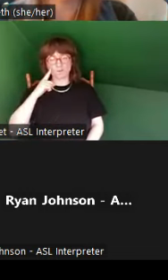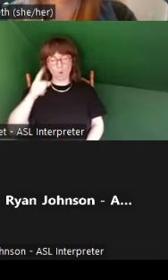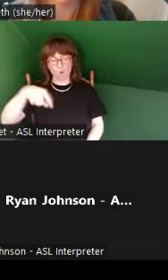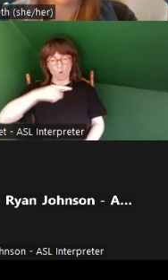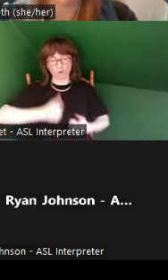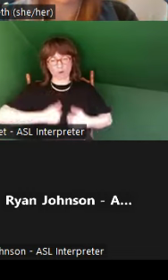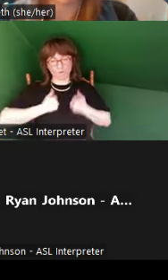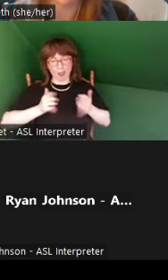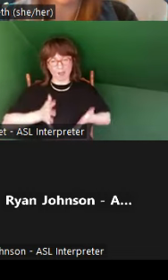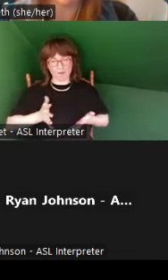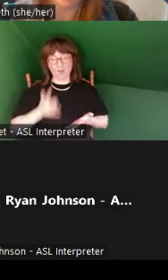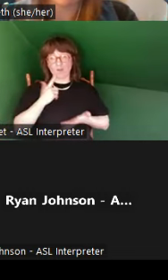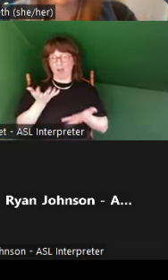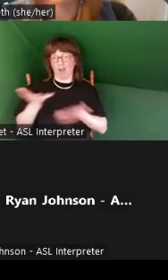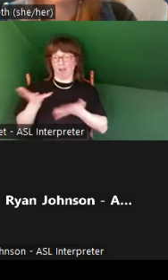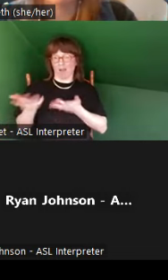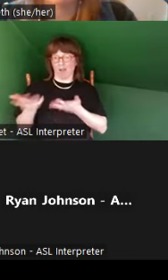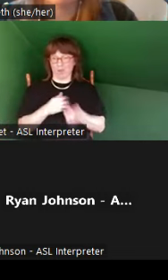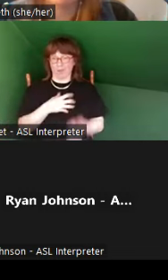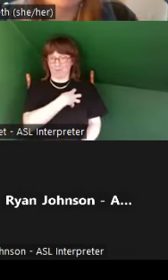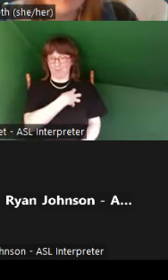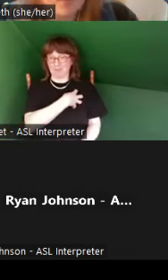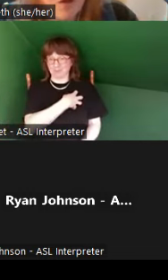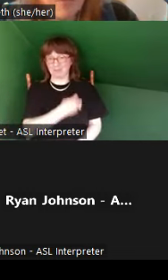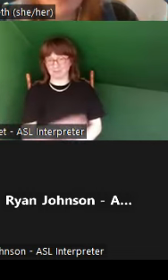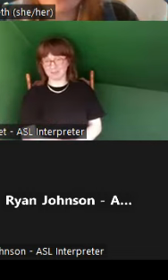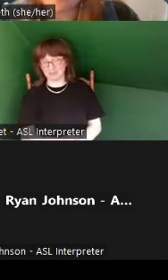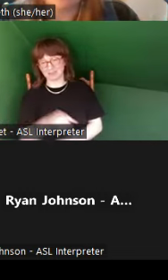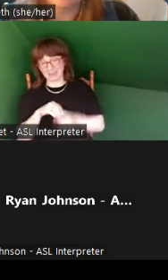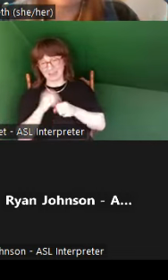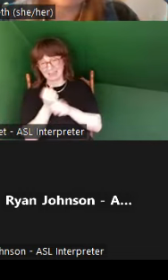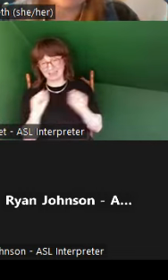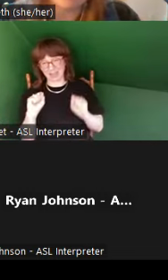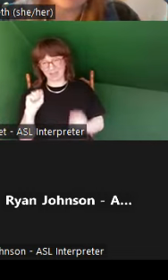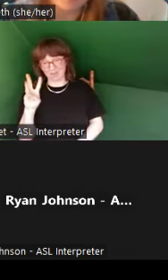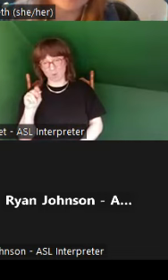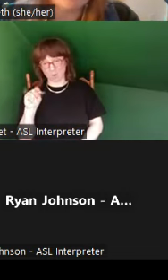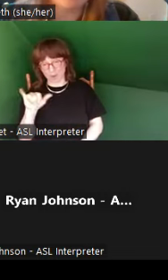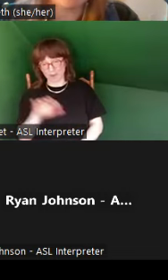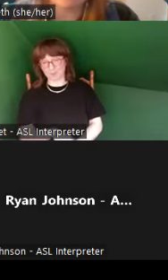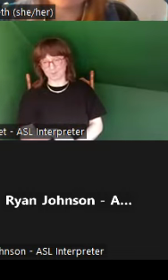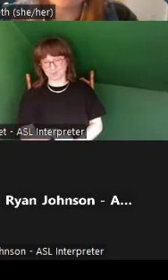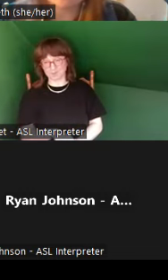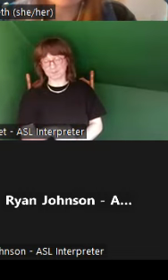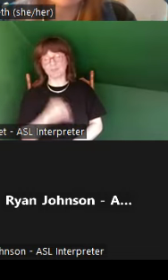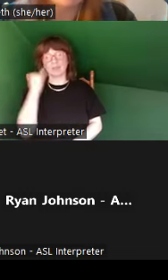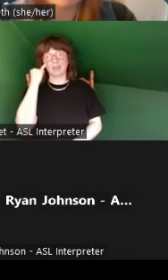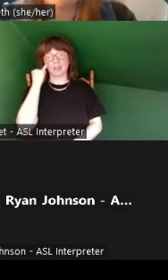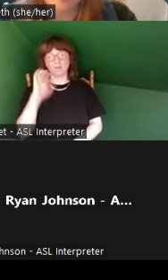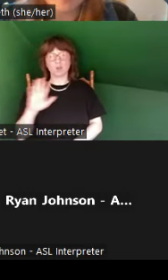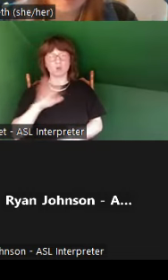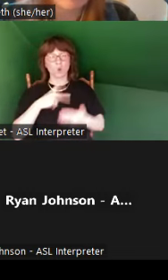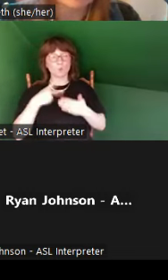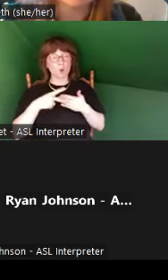law enforcement in a way that's going to be safe for them. If you also can, if your program can and is interested,